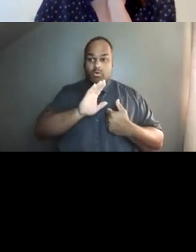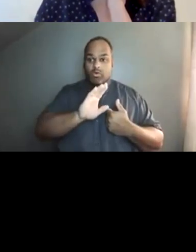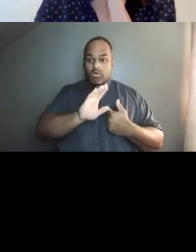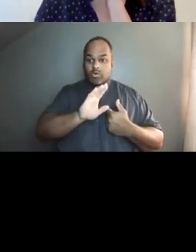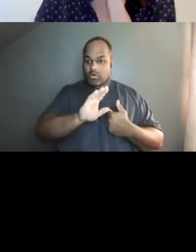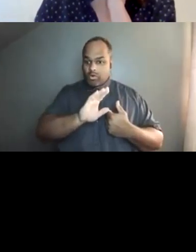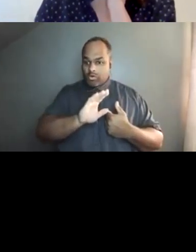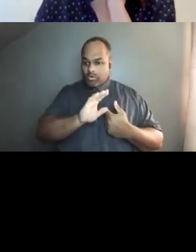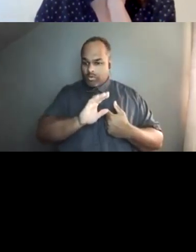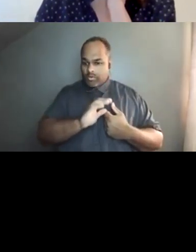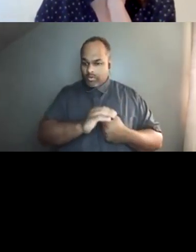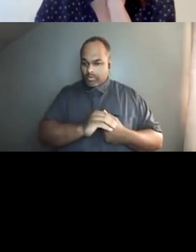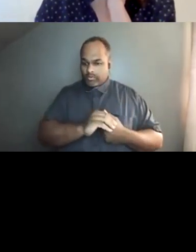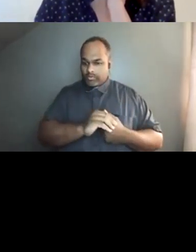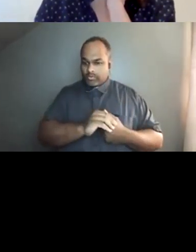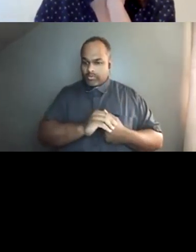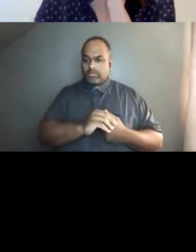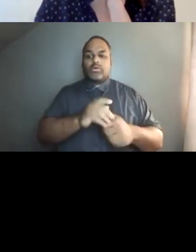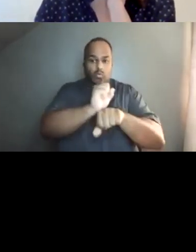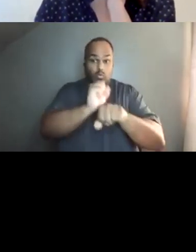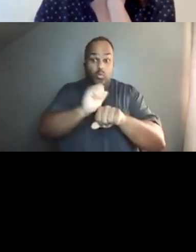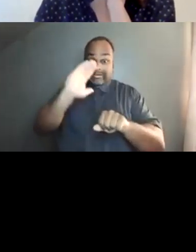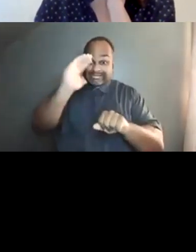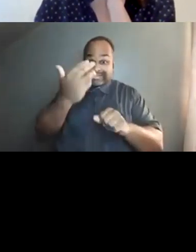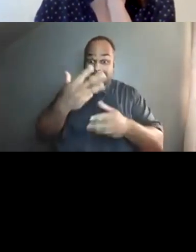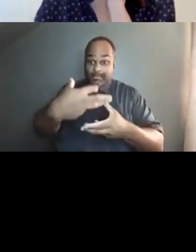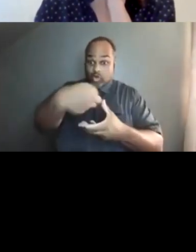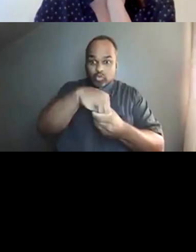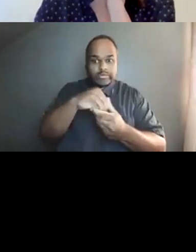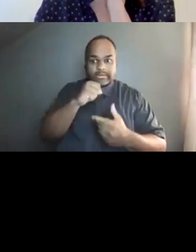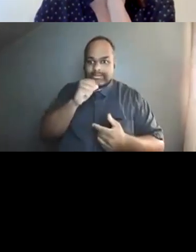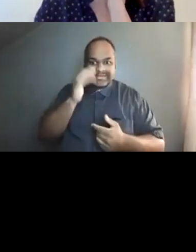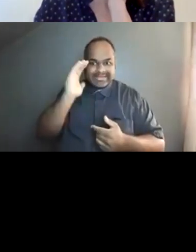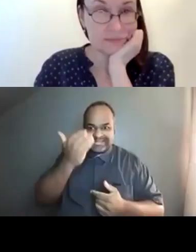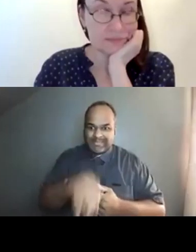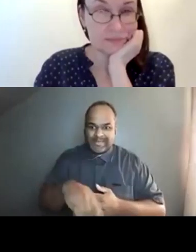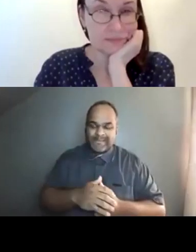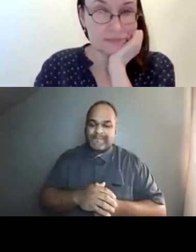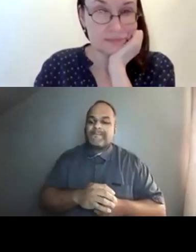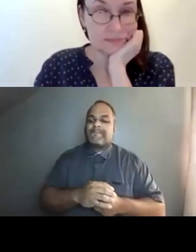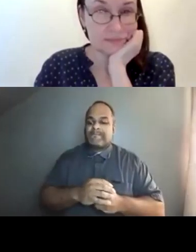seen like inclusion work. That's why I ask me,